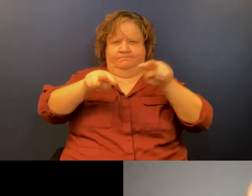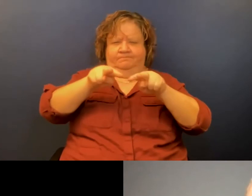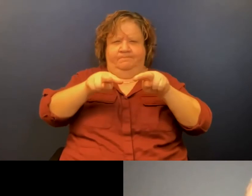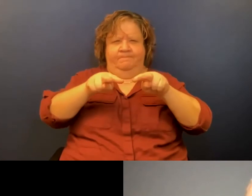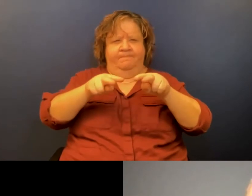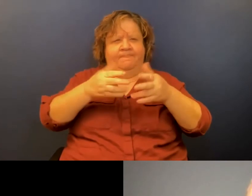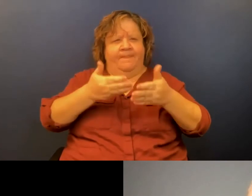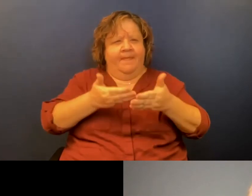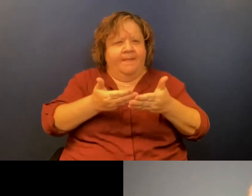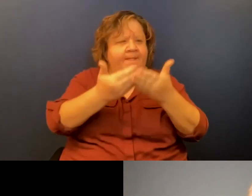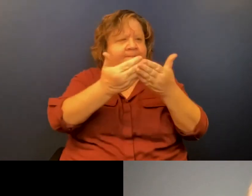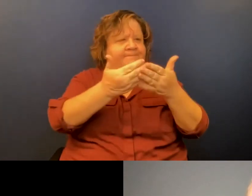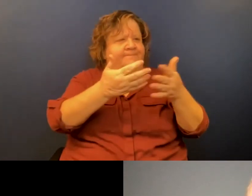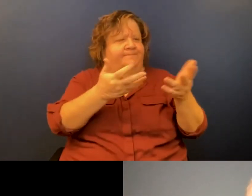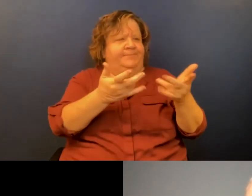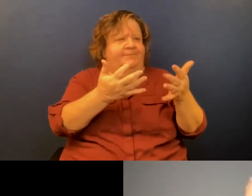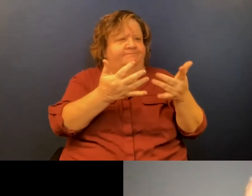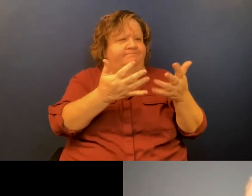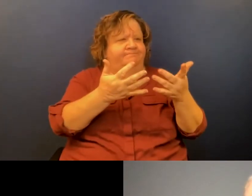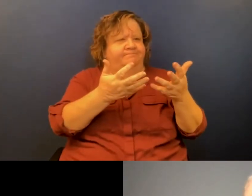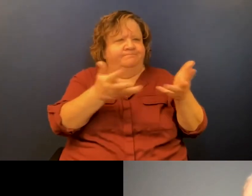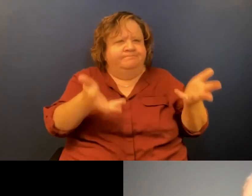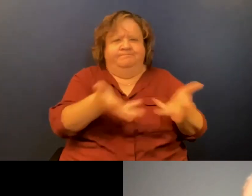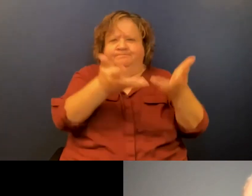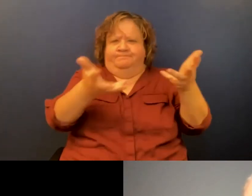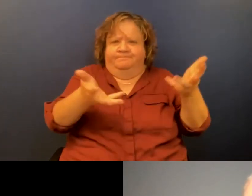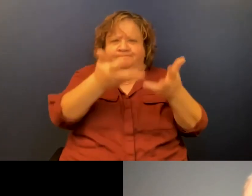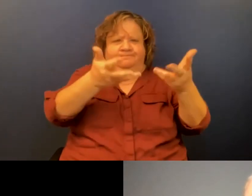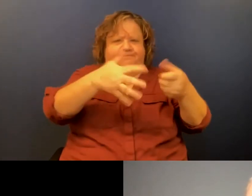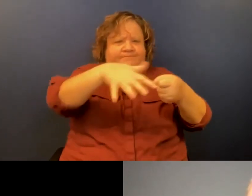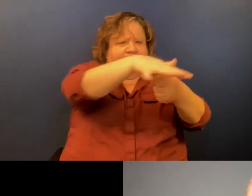infrastructures, as well as institutional framework in